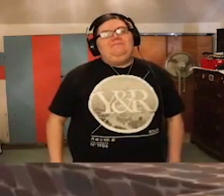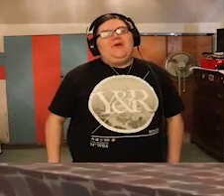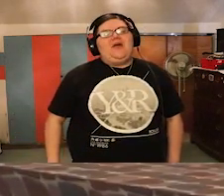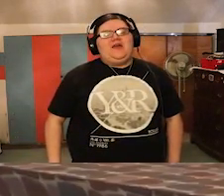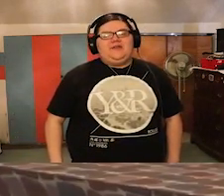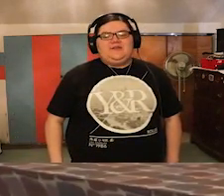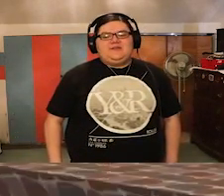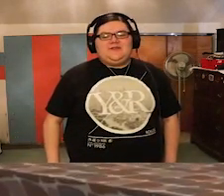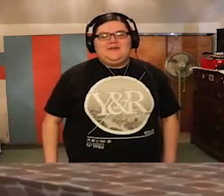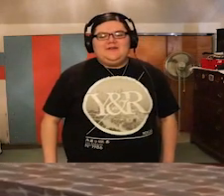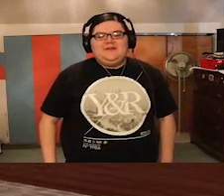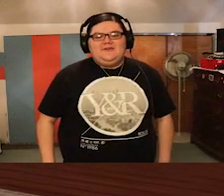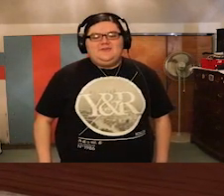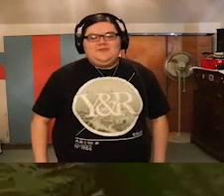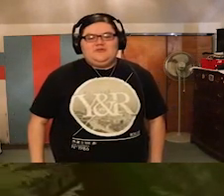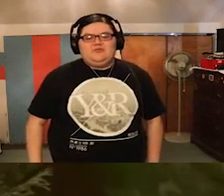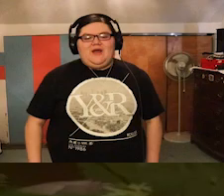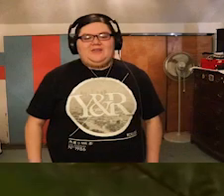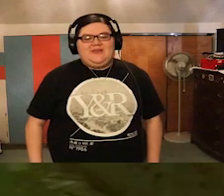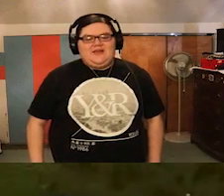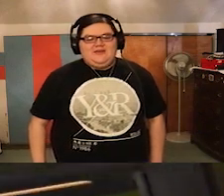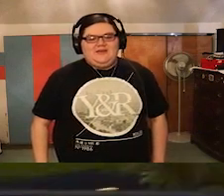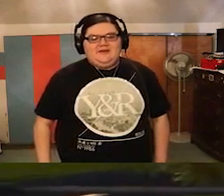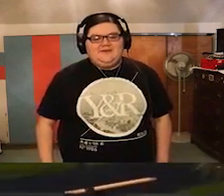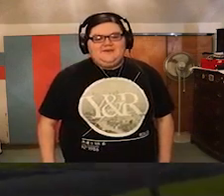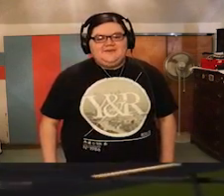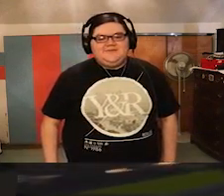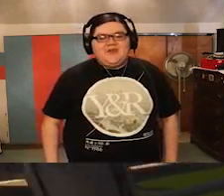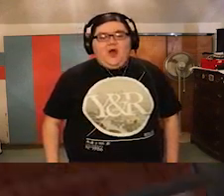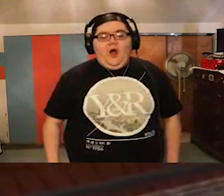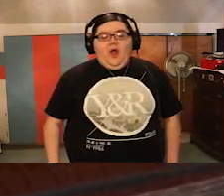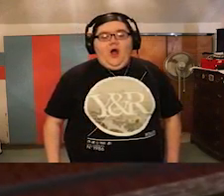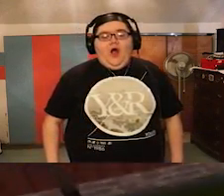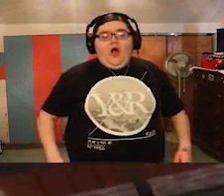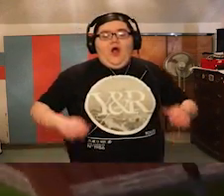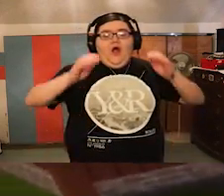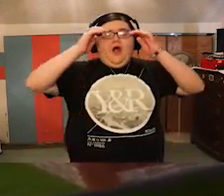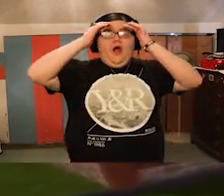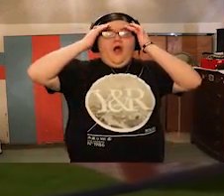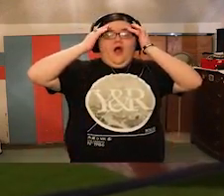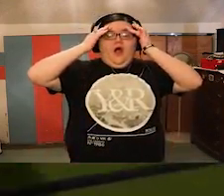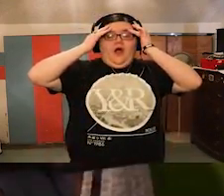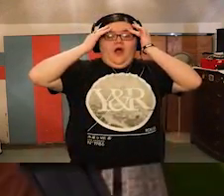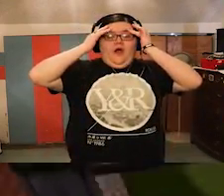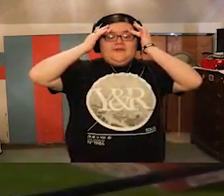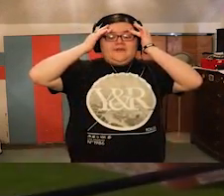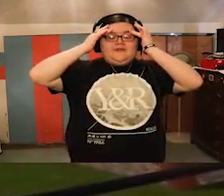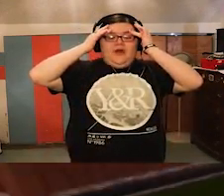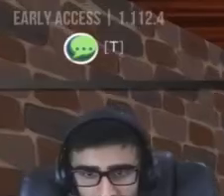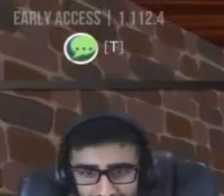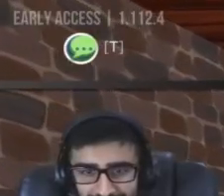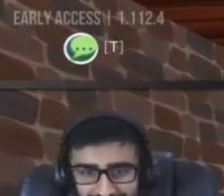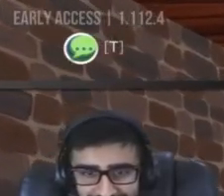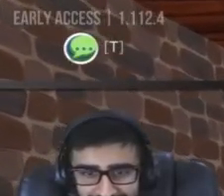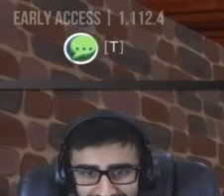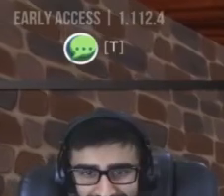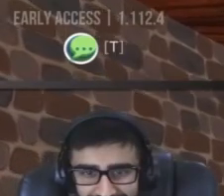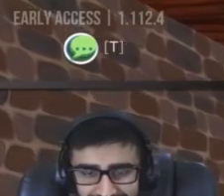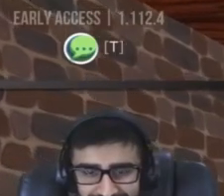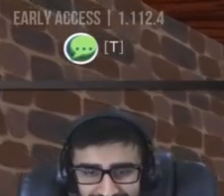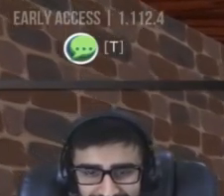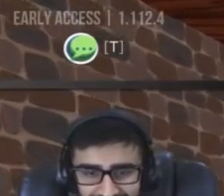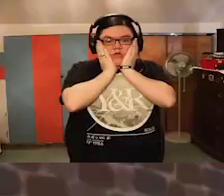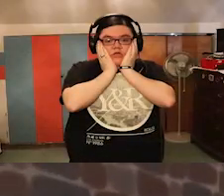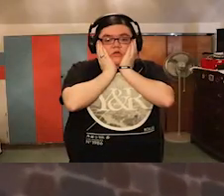Oh, right there. Bez. You're right there. I left. Just bounced over the hole. Simon. I just